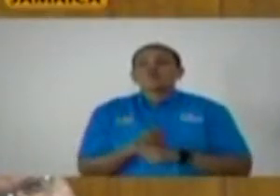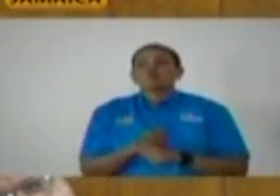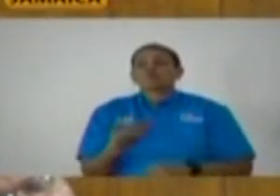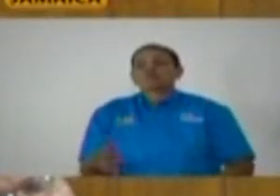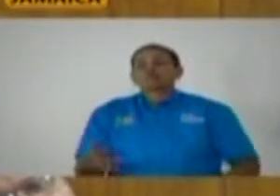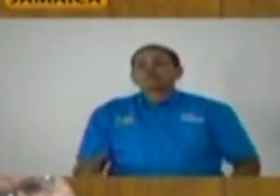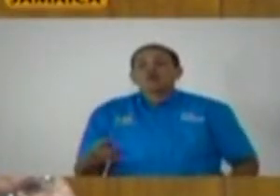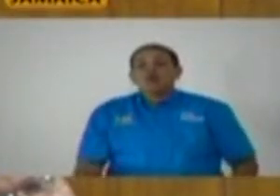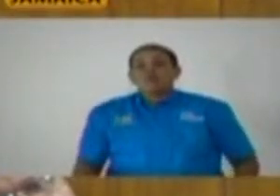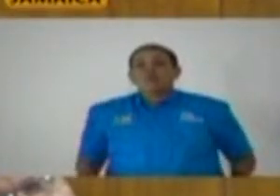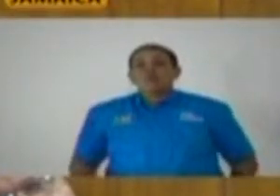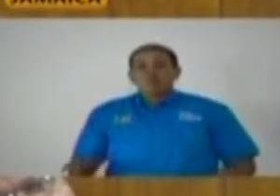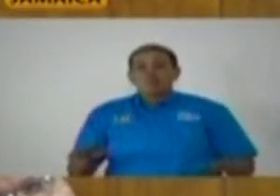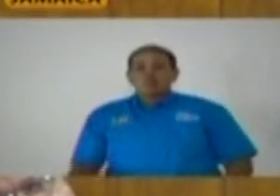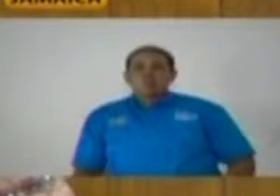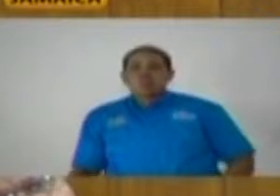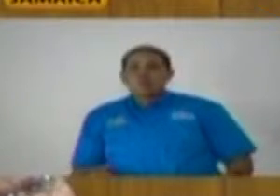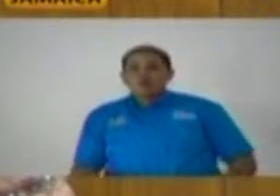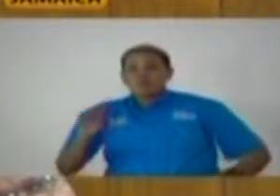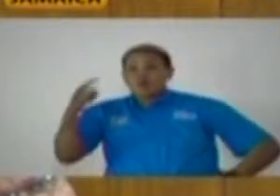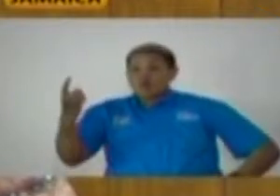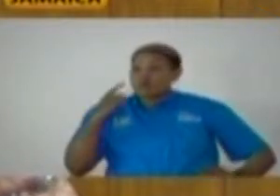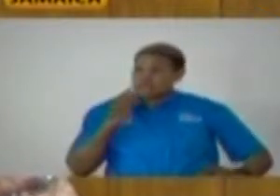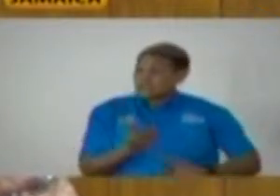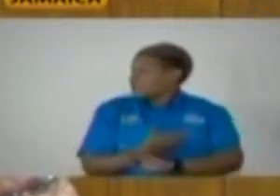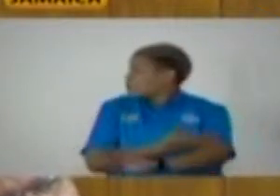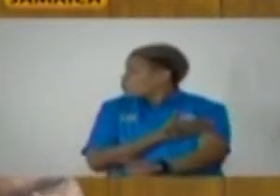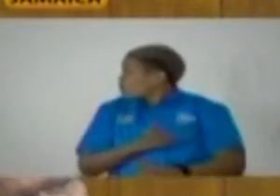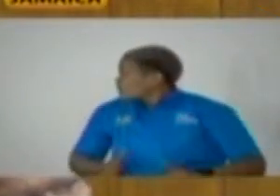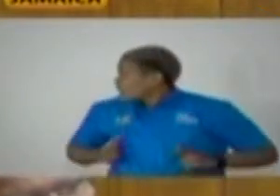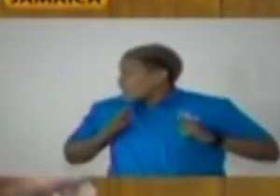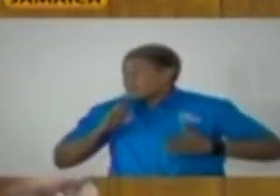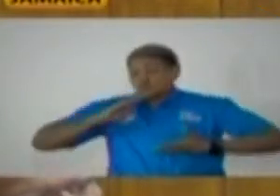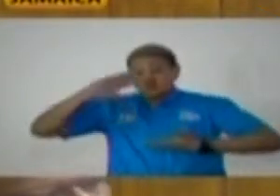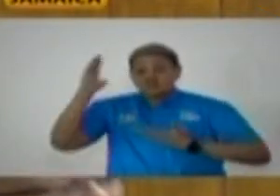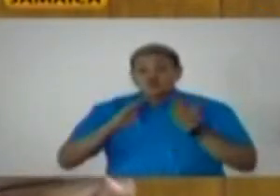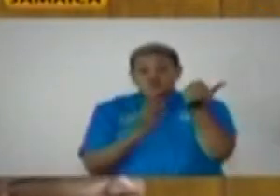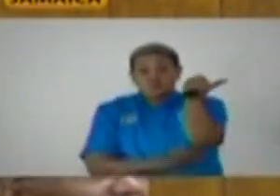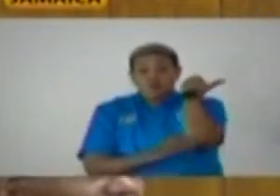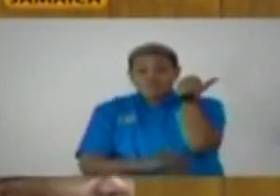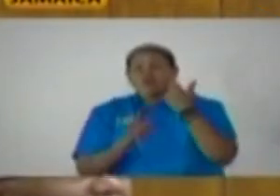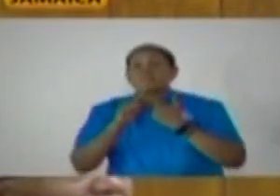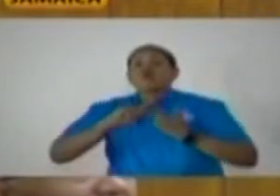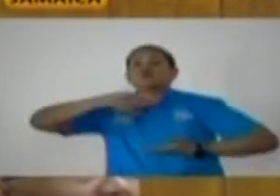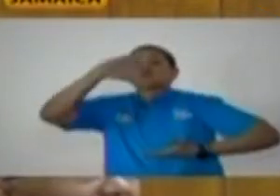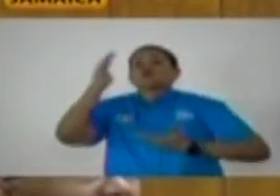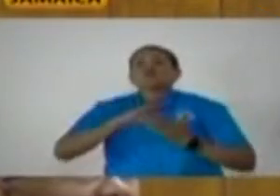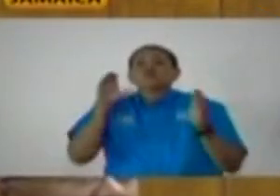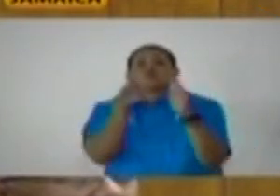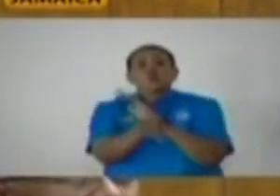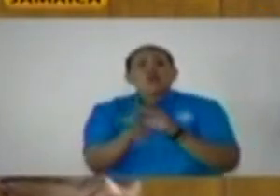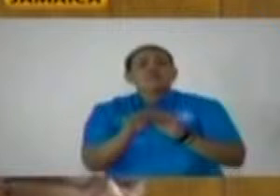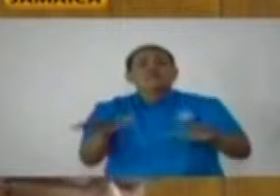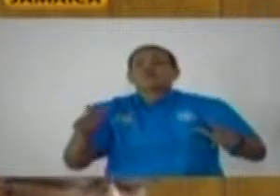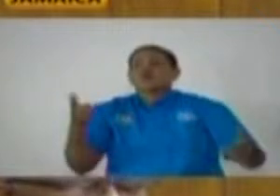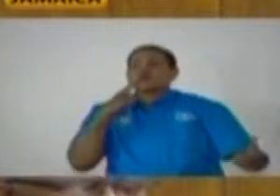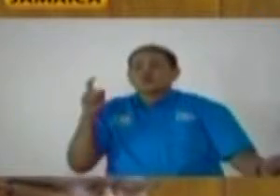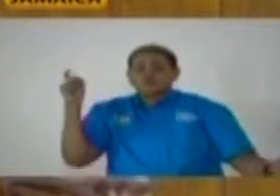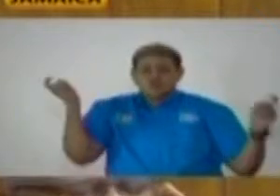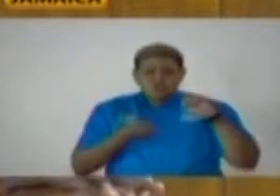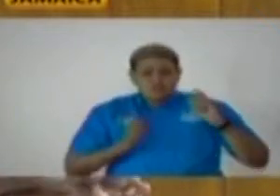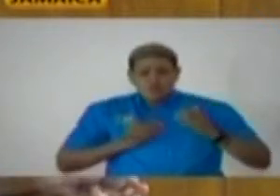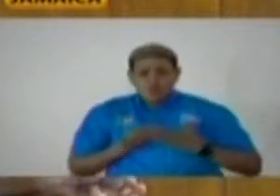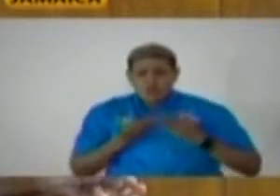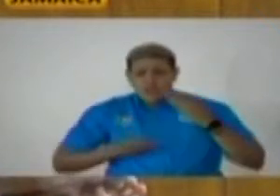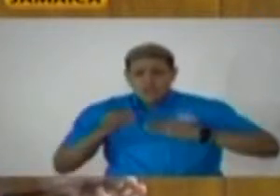economy. The only way to raise the standard of living, to reduce poverty, and to reduce crime is to transform our